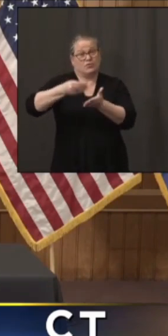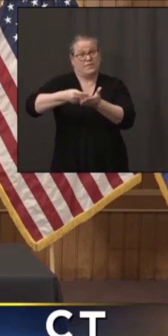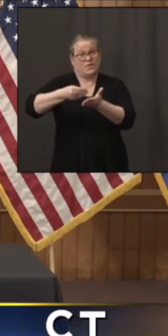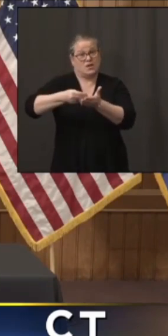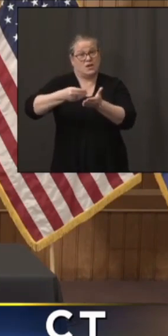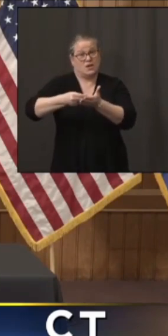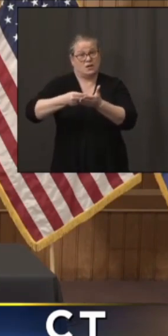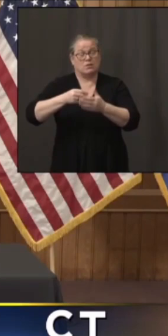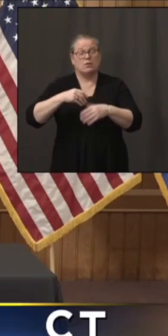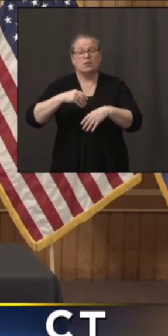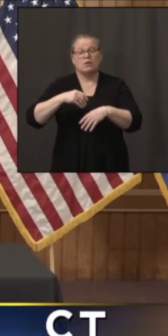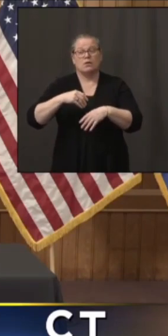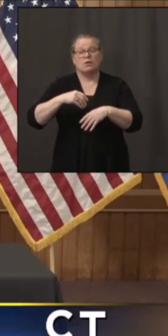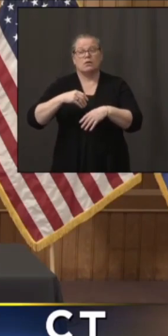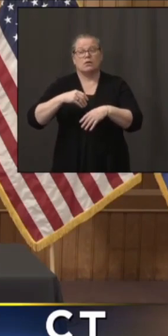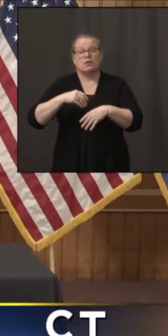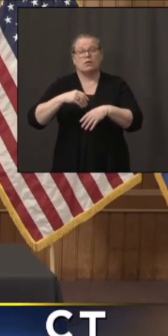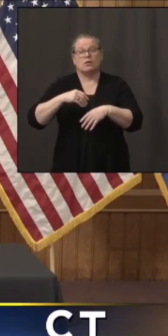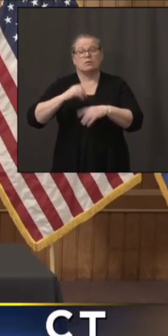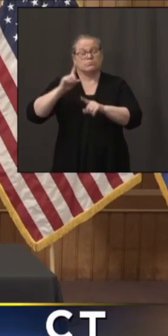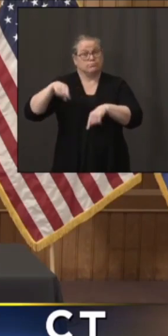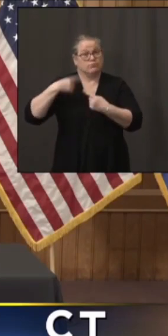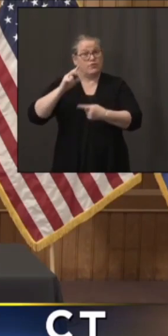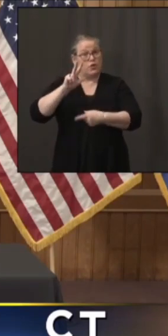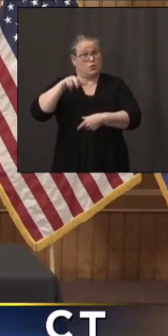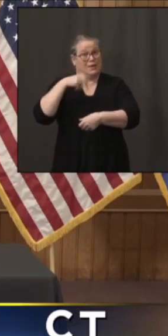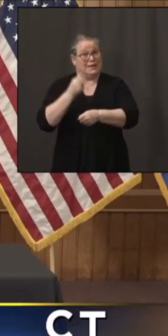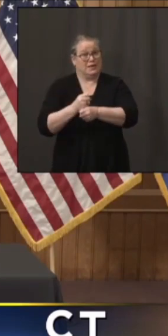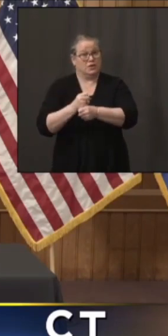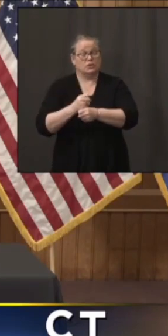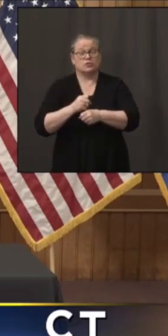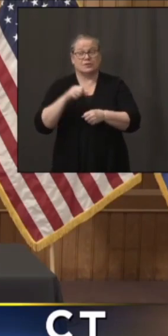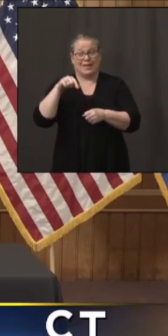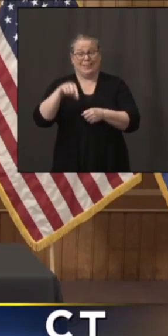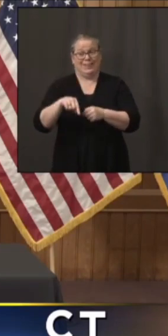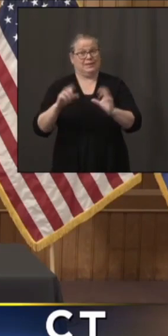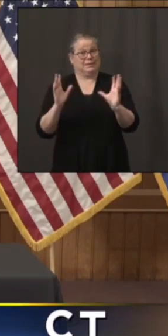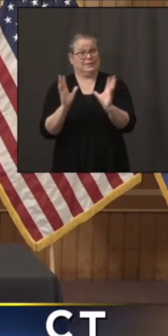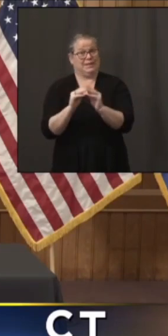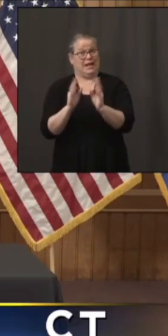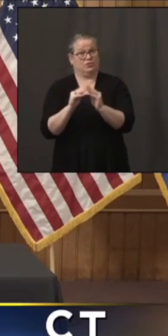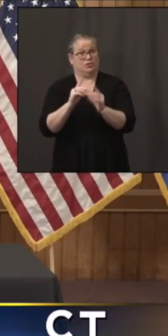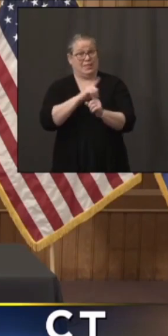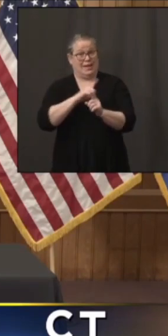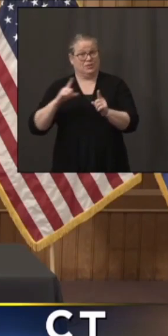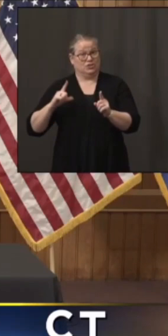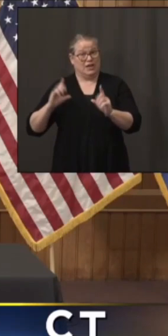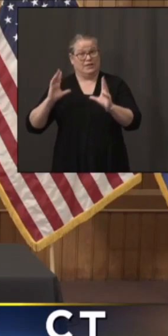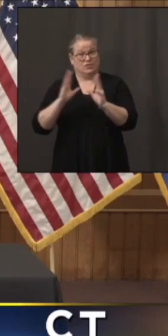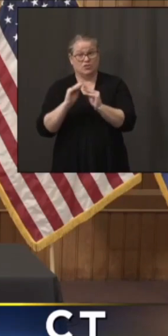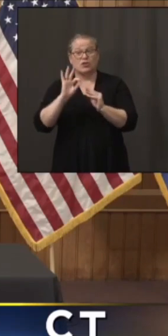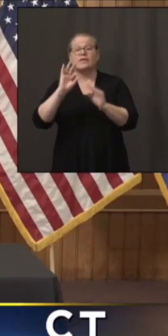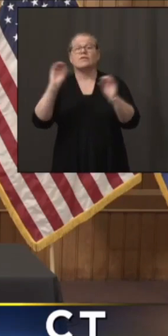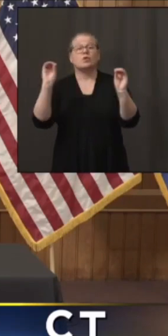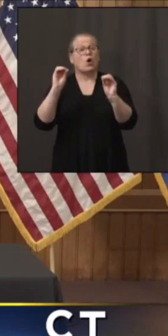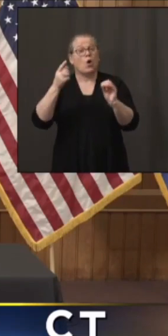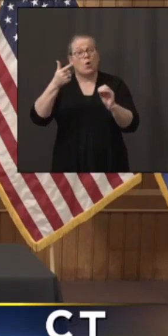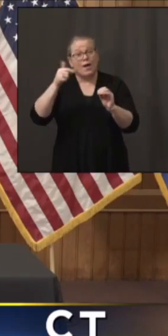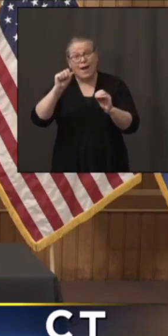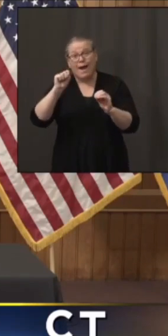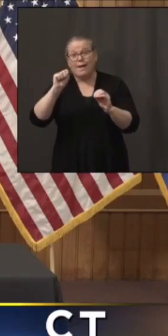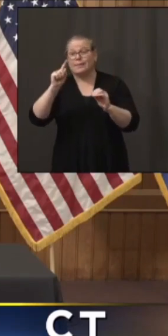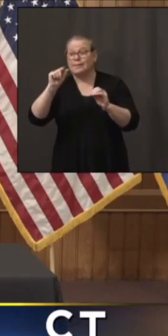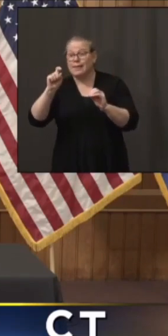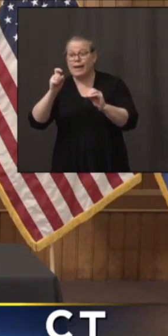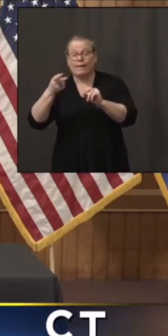years. If we get through this session and nobody has adopted, whether it's tolls or gasoline tax increases or